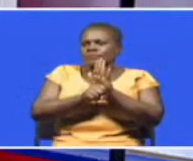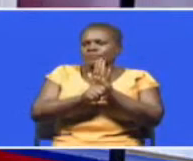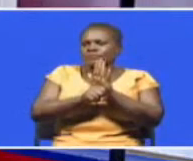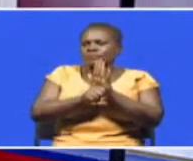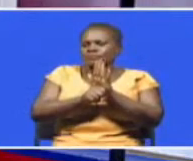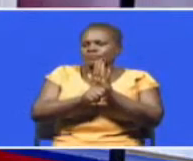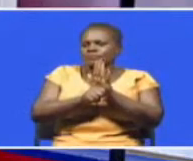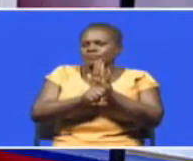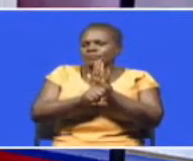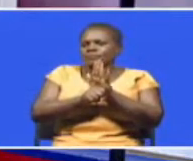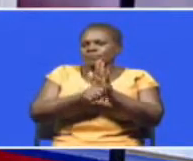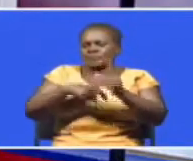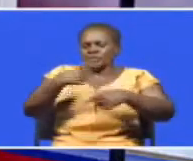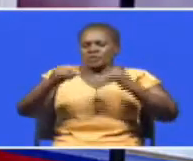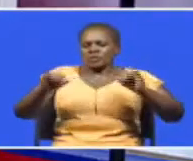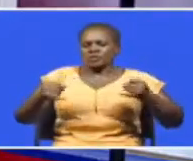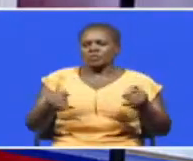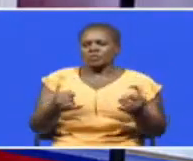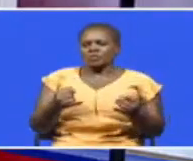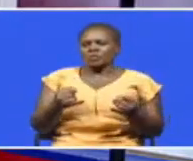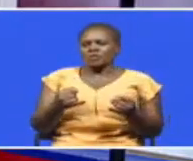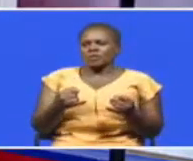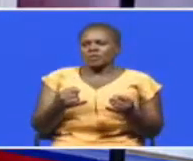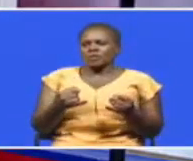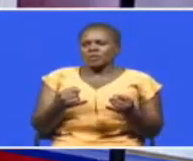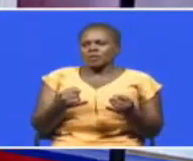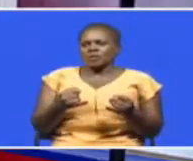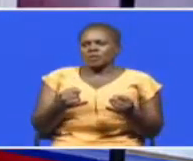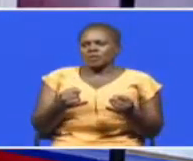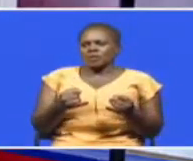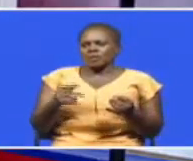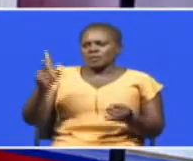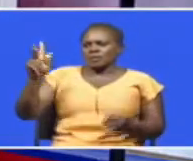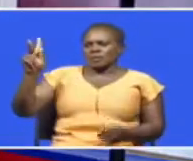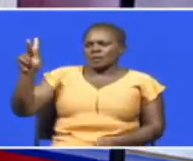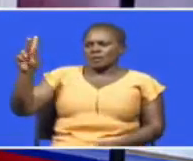Mtazamaji, tukiendelea na taarifa zetu, shirika la kuhifadhi misitu nchini KFM